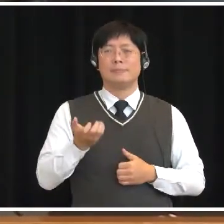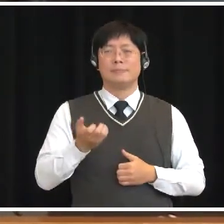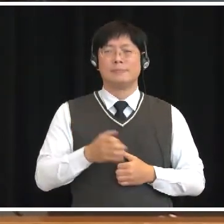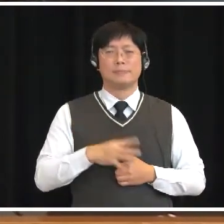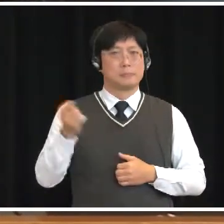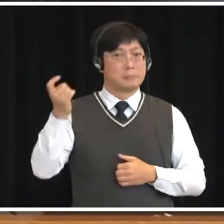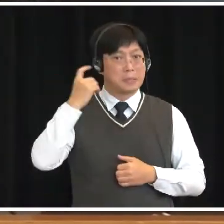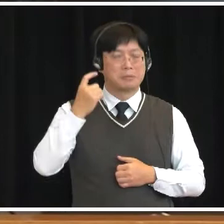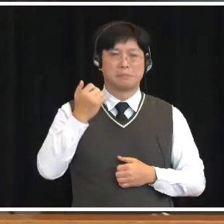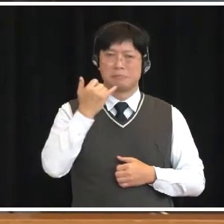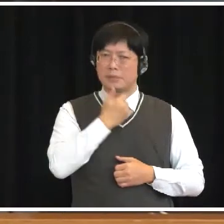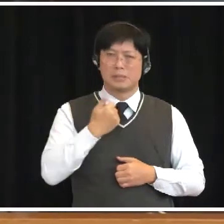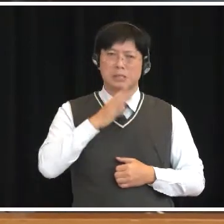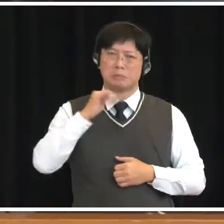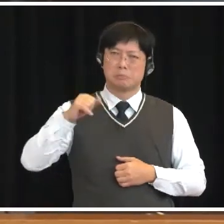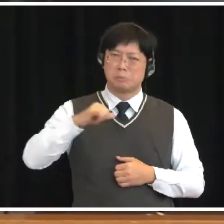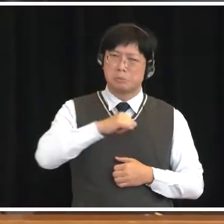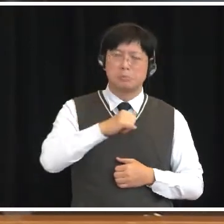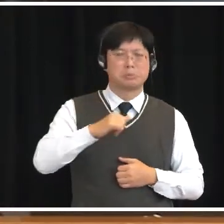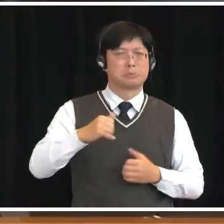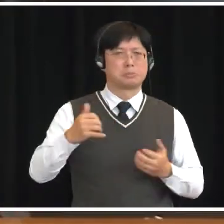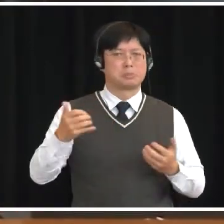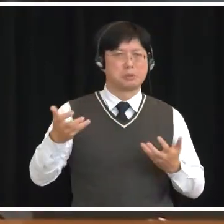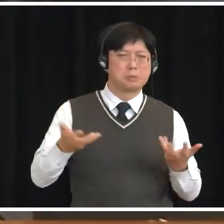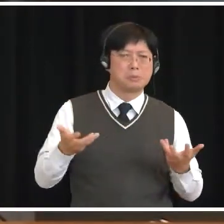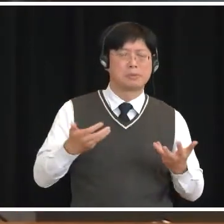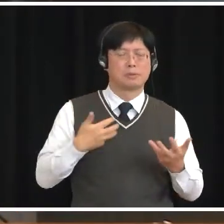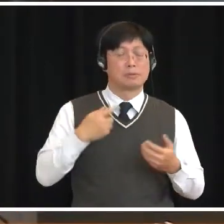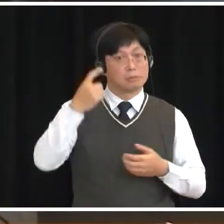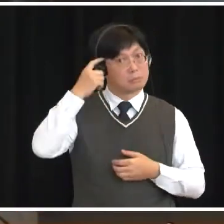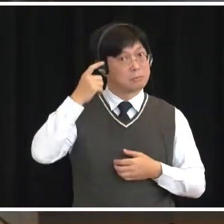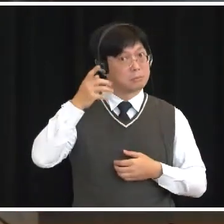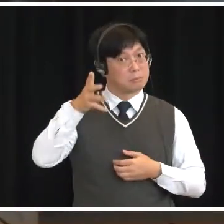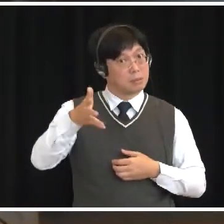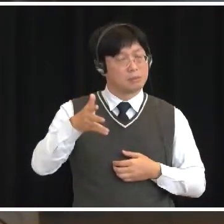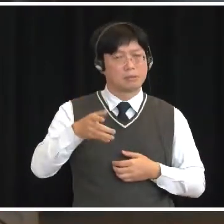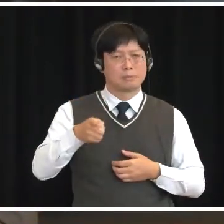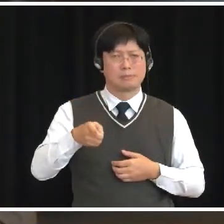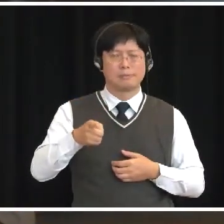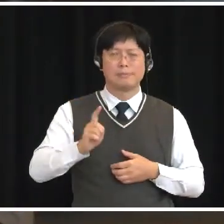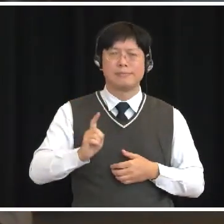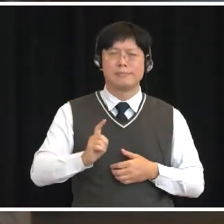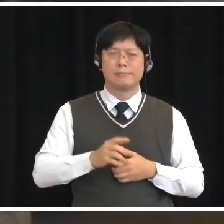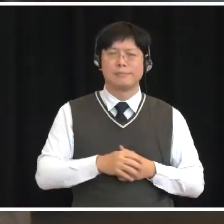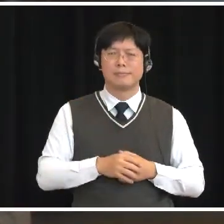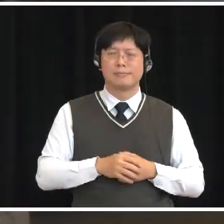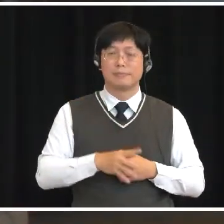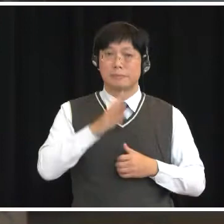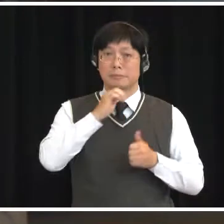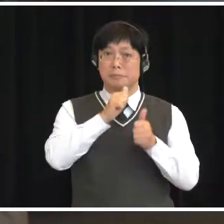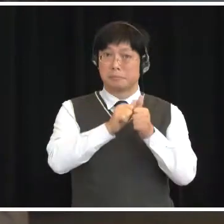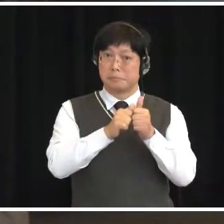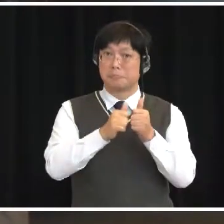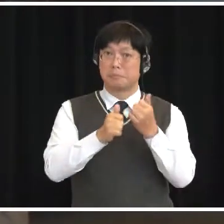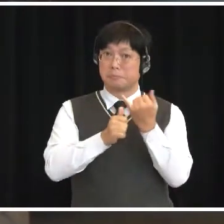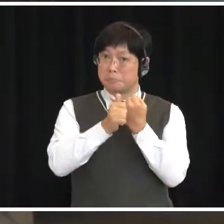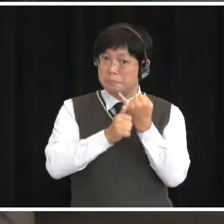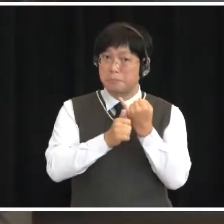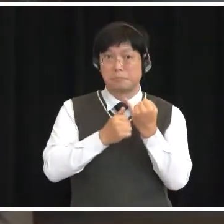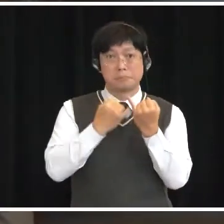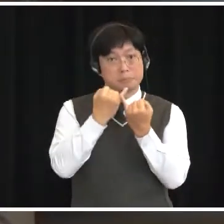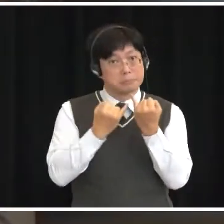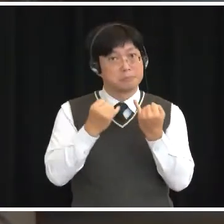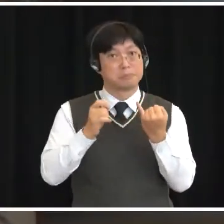are heterosexual or if they involve young people identify as being gay, lesbian, bisexual or transgender? The